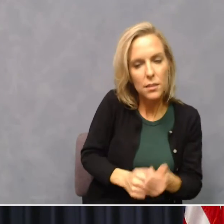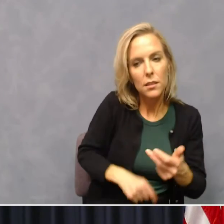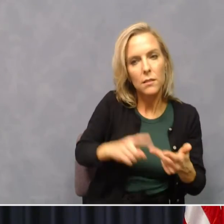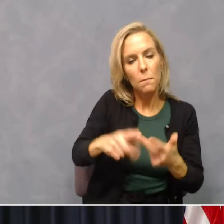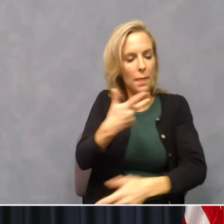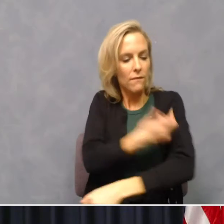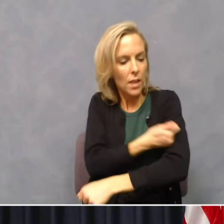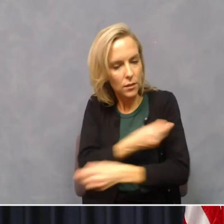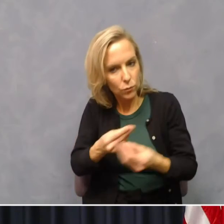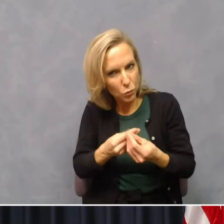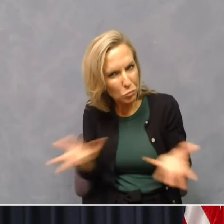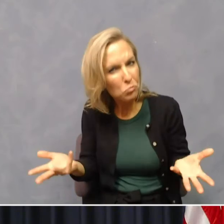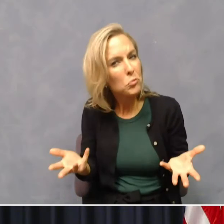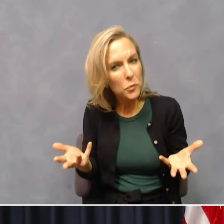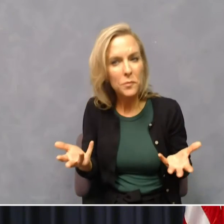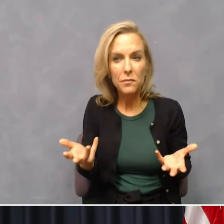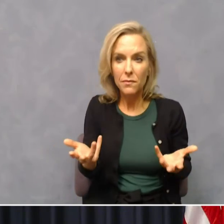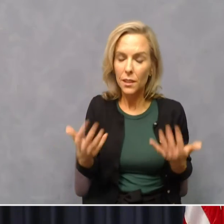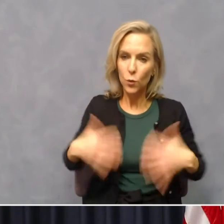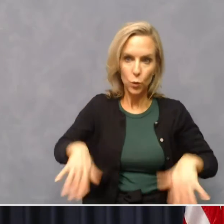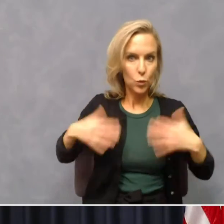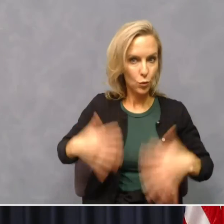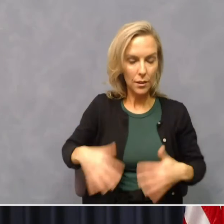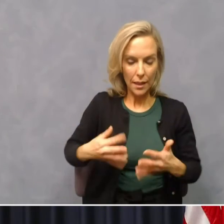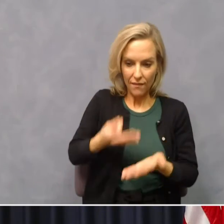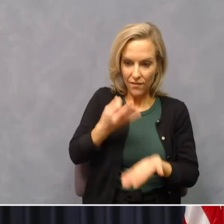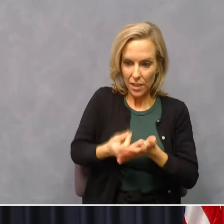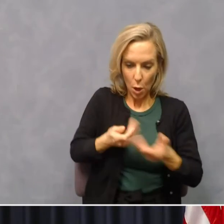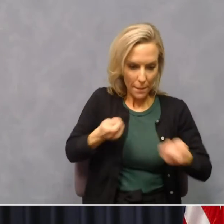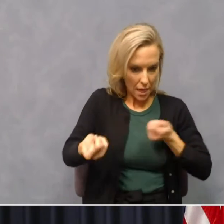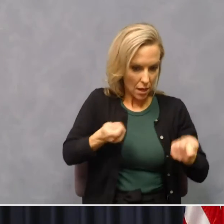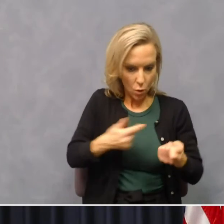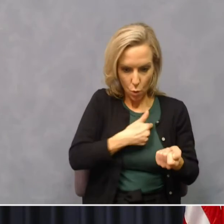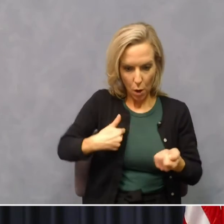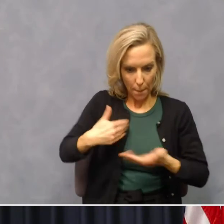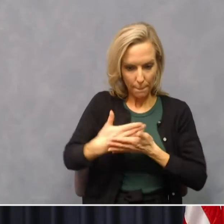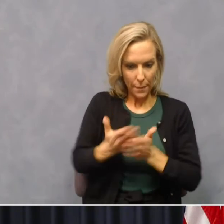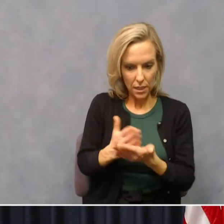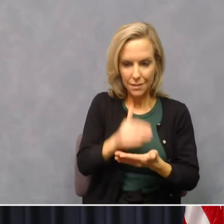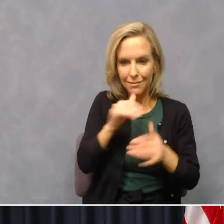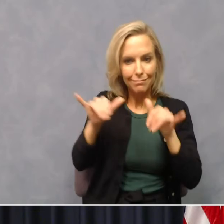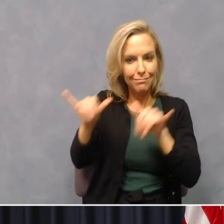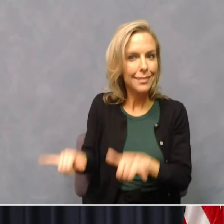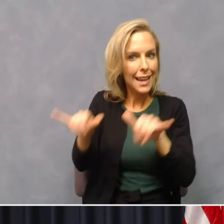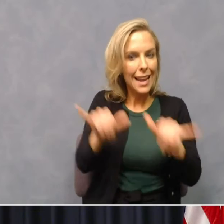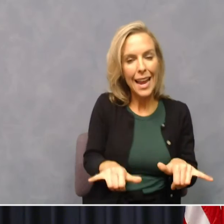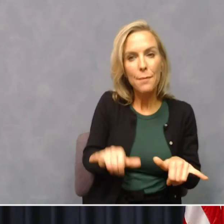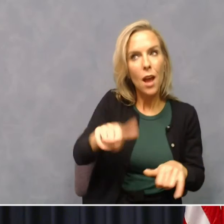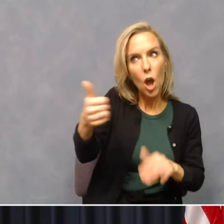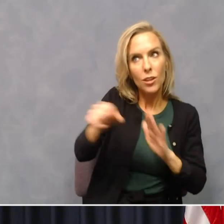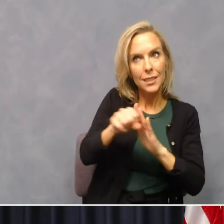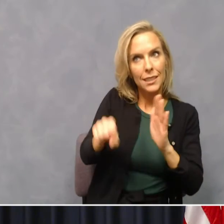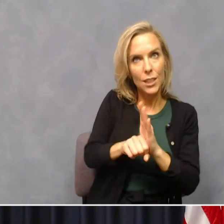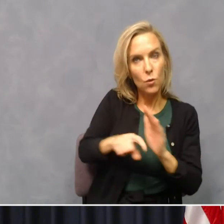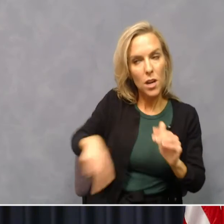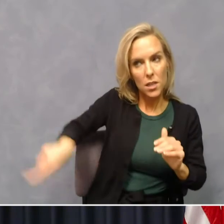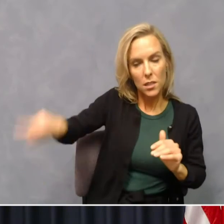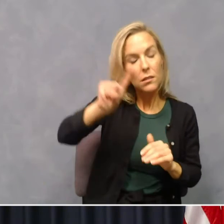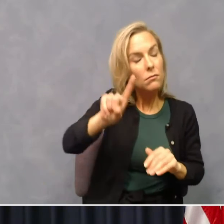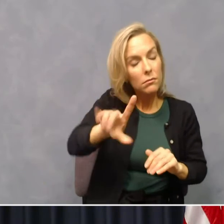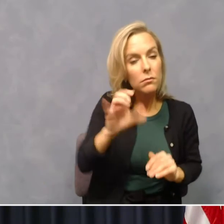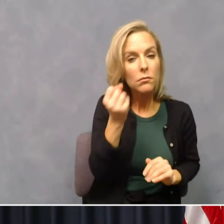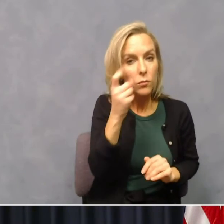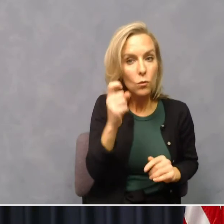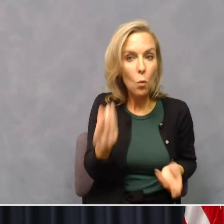distribution. We've engaged in some strong fiscal management where our budget is not in the same situation that some other states are in. But should more be